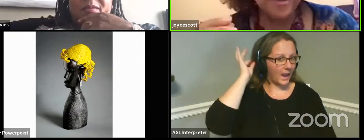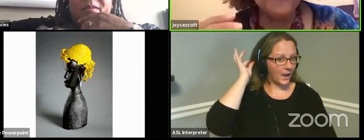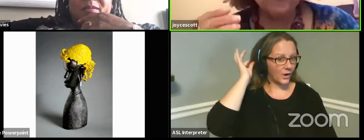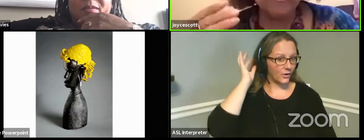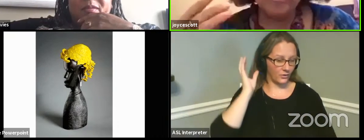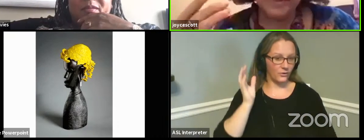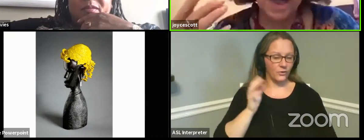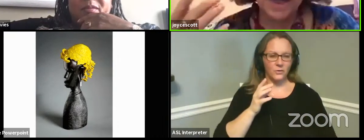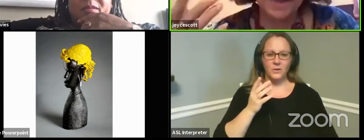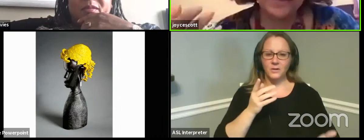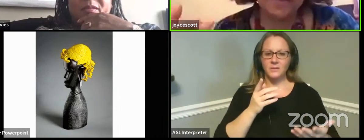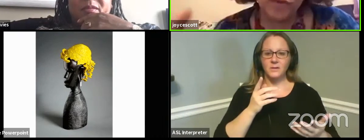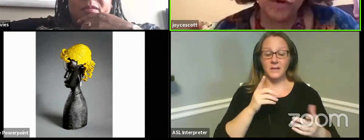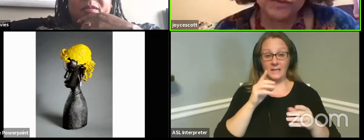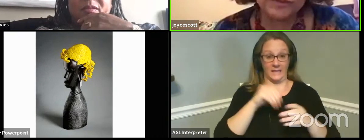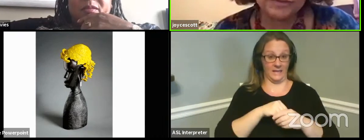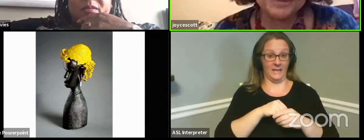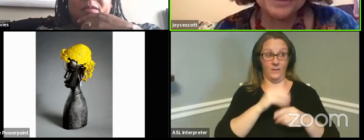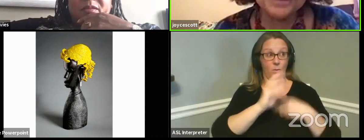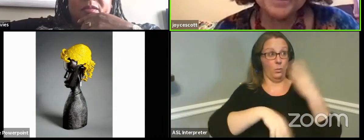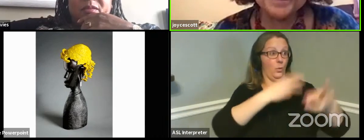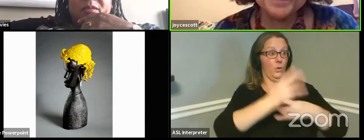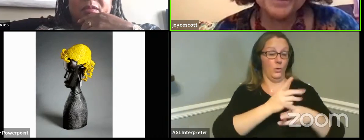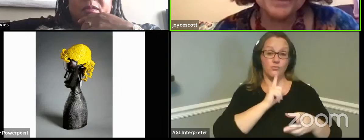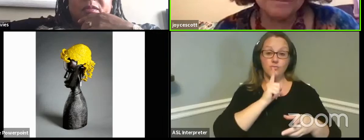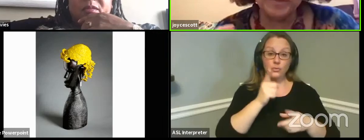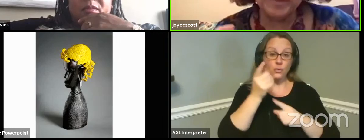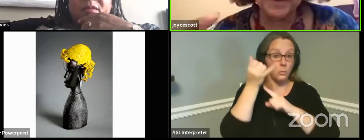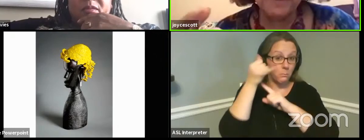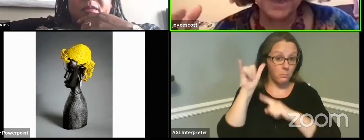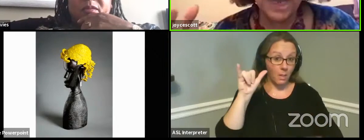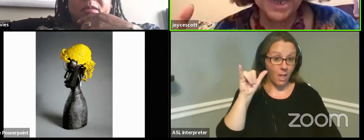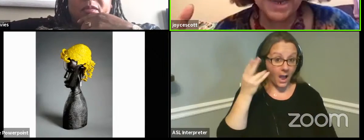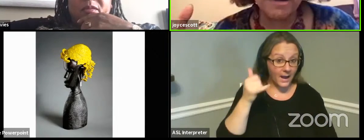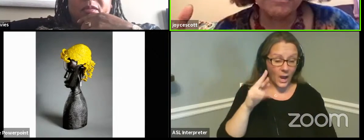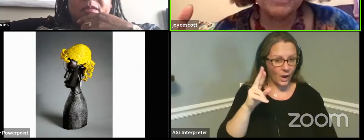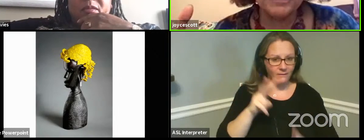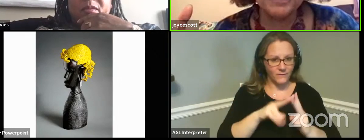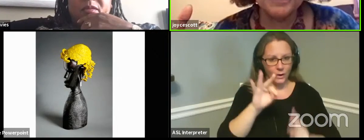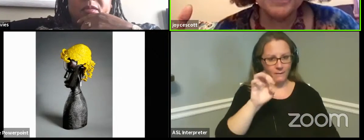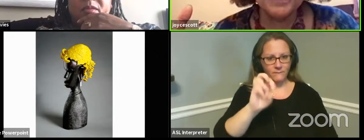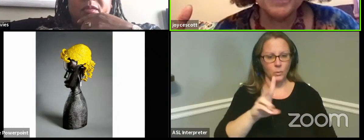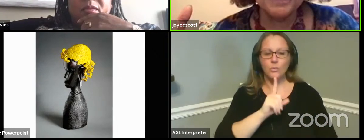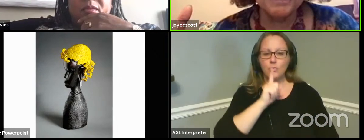There are very few true blondes in the world. Most people have dyed hair.